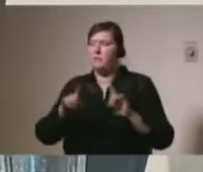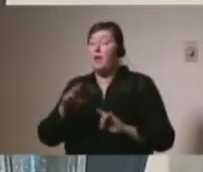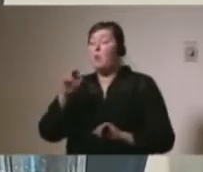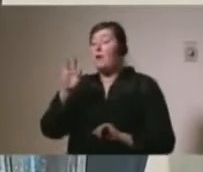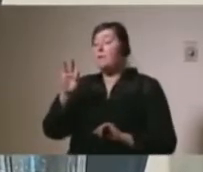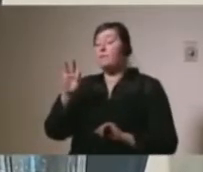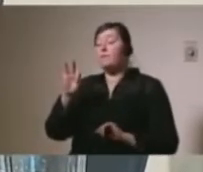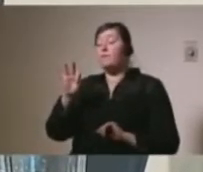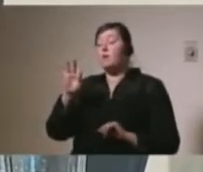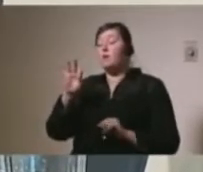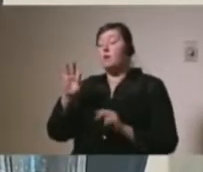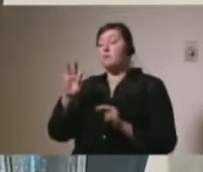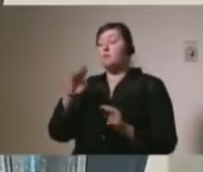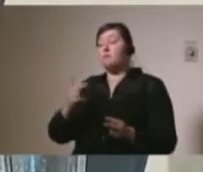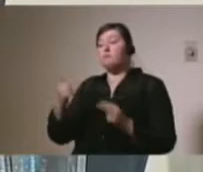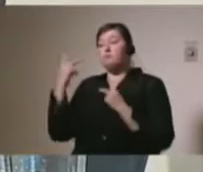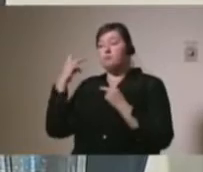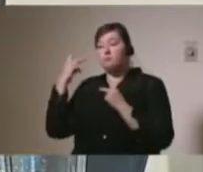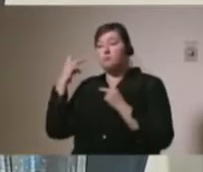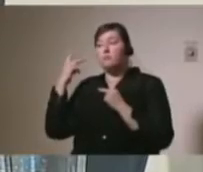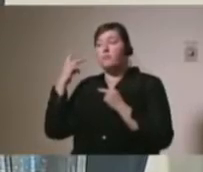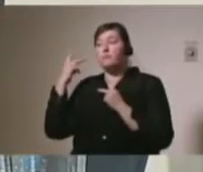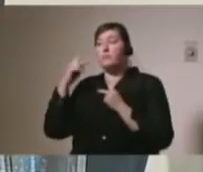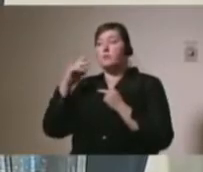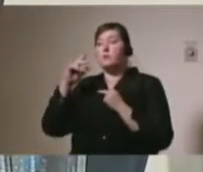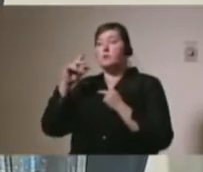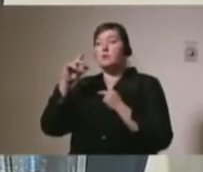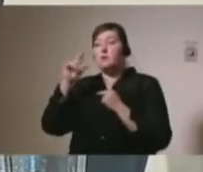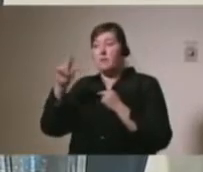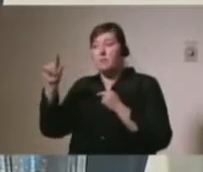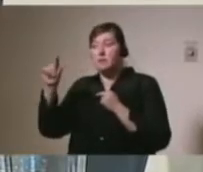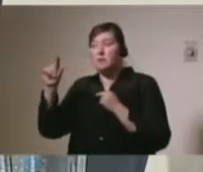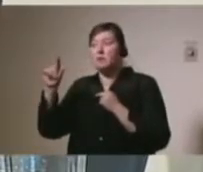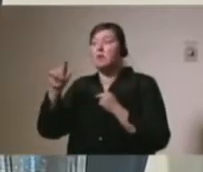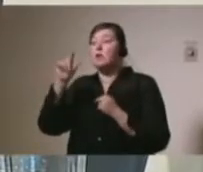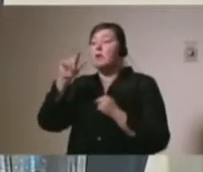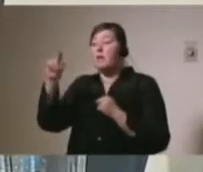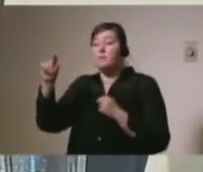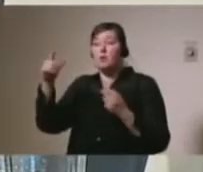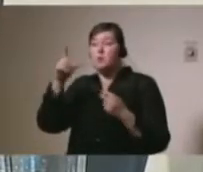under a progressive government over the last 30 years, it's been neoliberal.